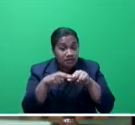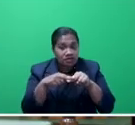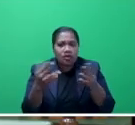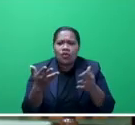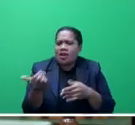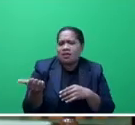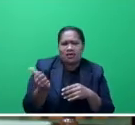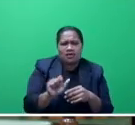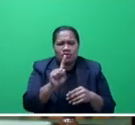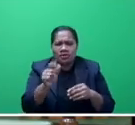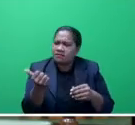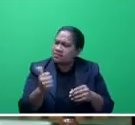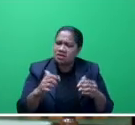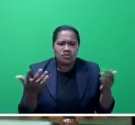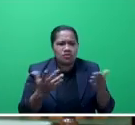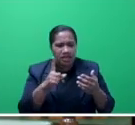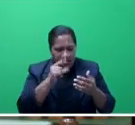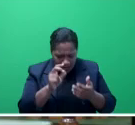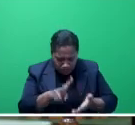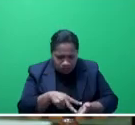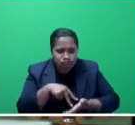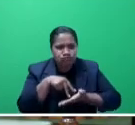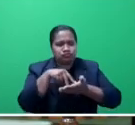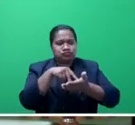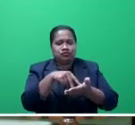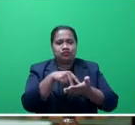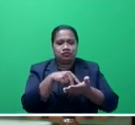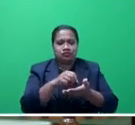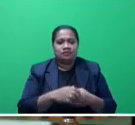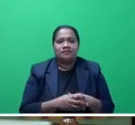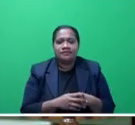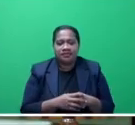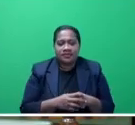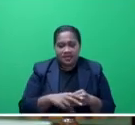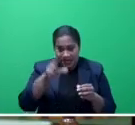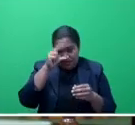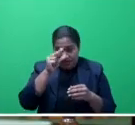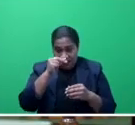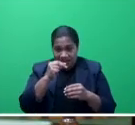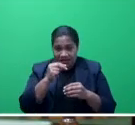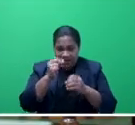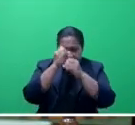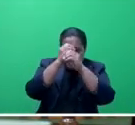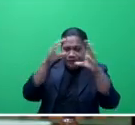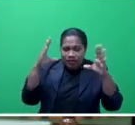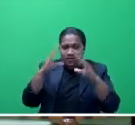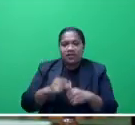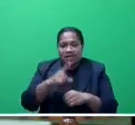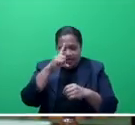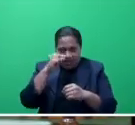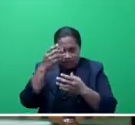anyone, anywhere can rise as far as their ability and ambition can carry them.